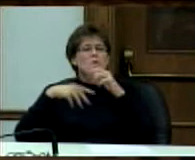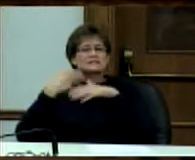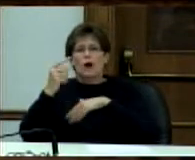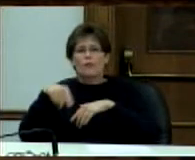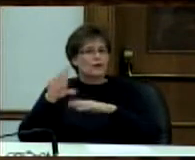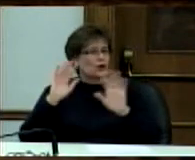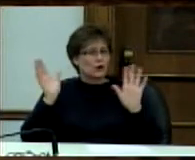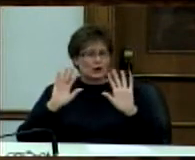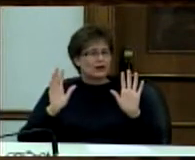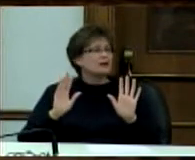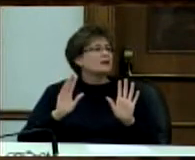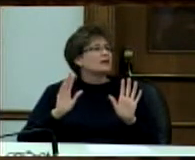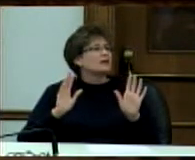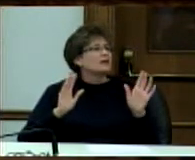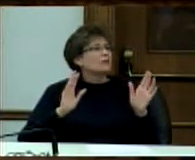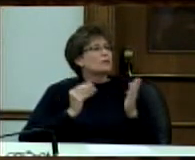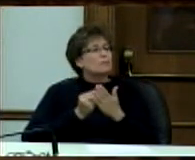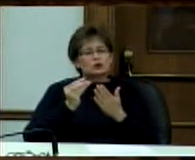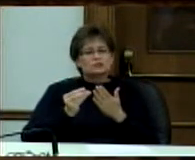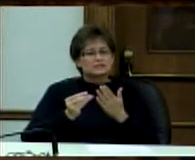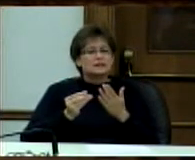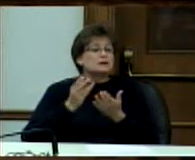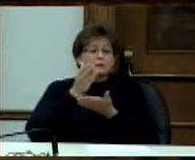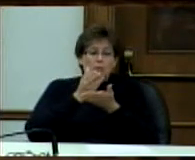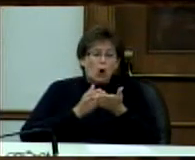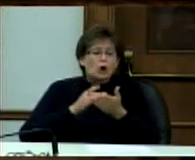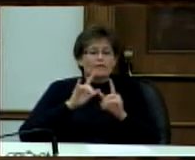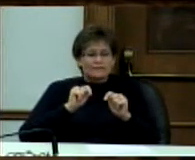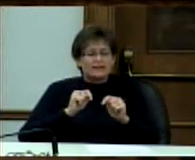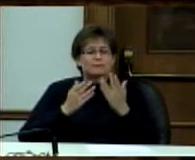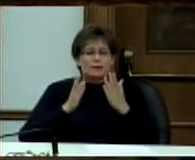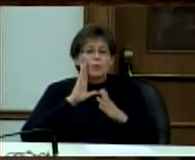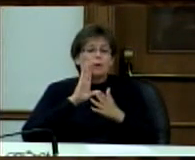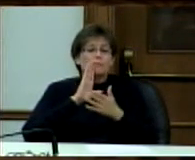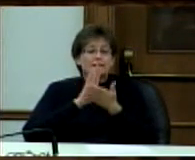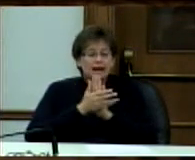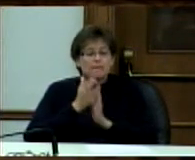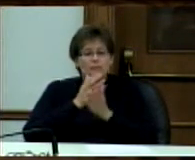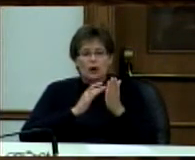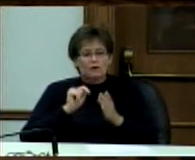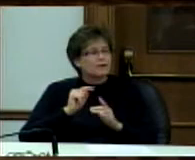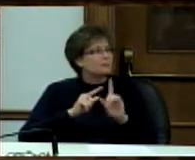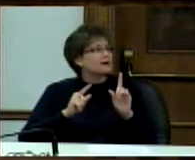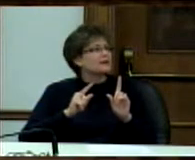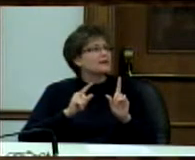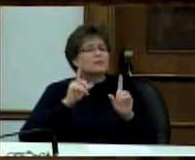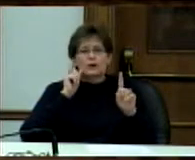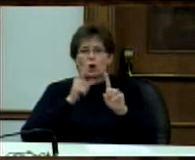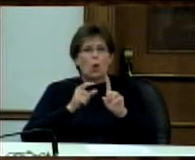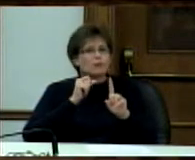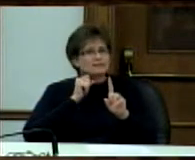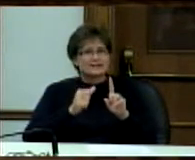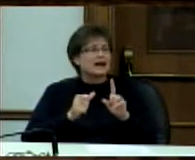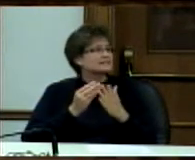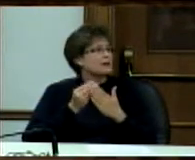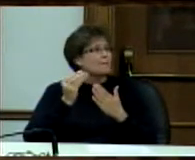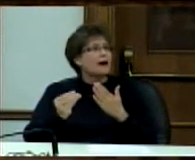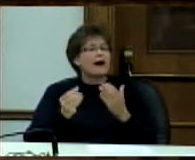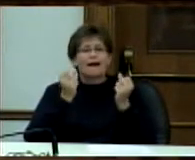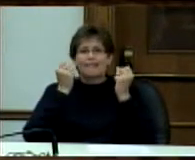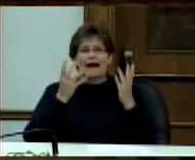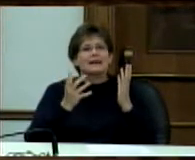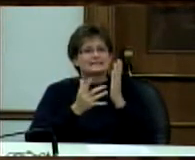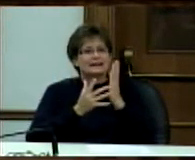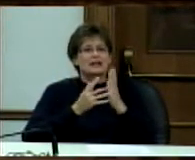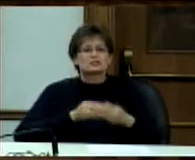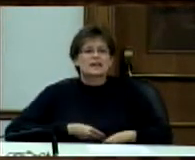I suspect there will be iPads purchased. I don't mean to imply that they couldn't be a part of this, and probably will be a part of this. But specifically, the goal here isn't just to buy a